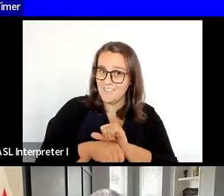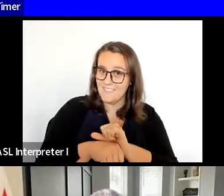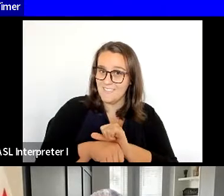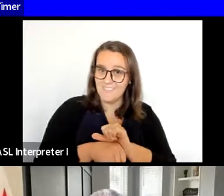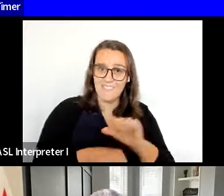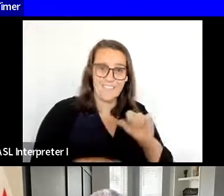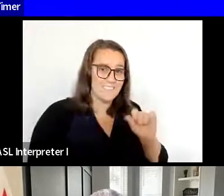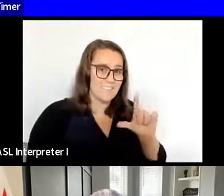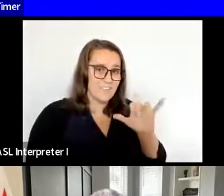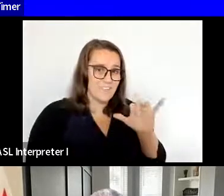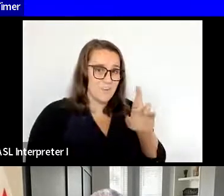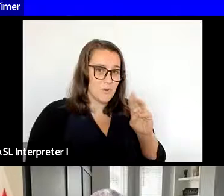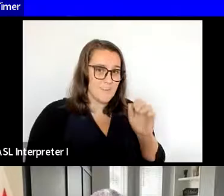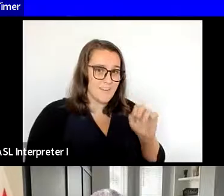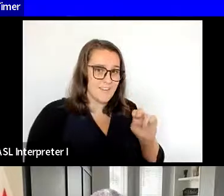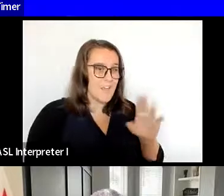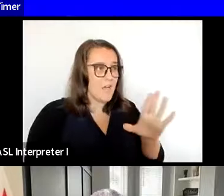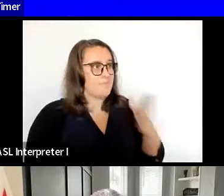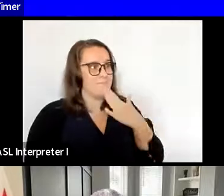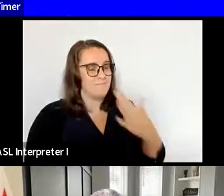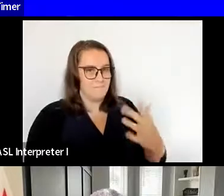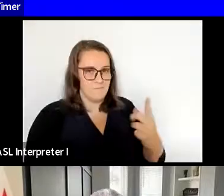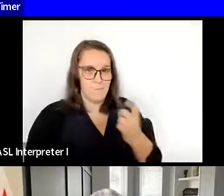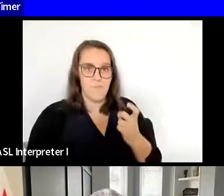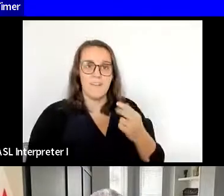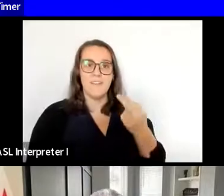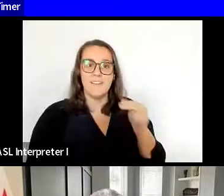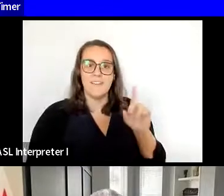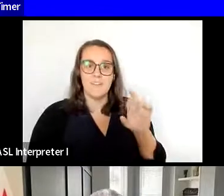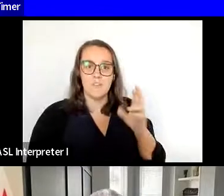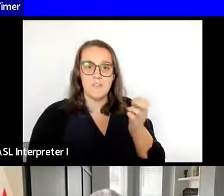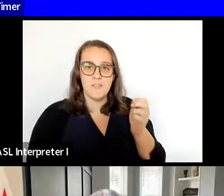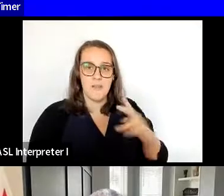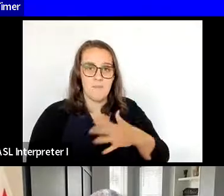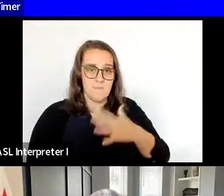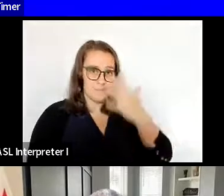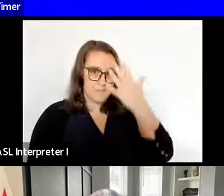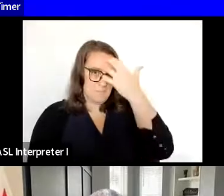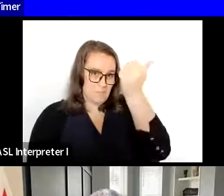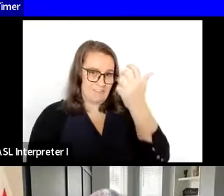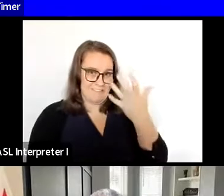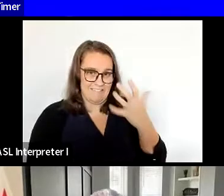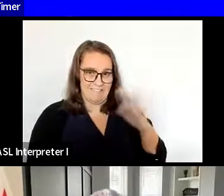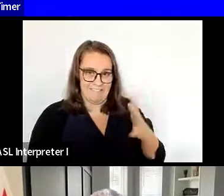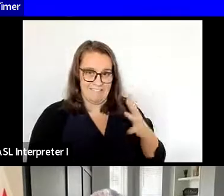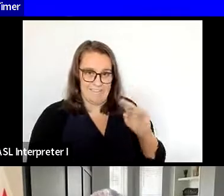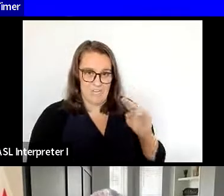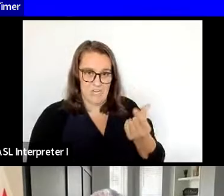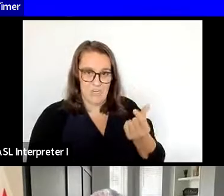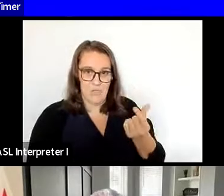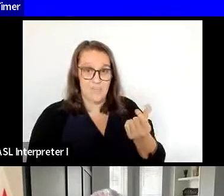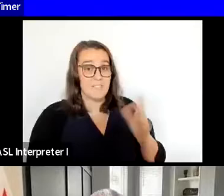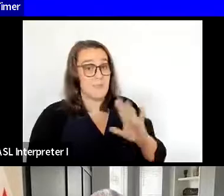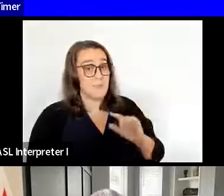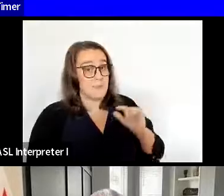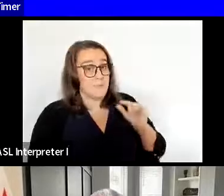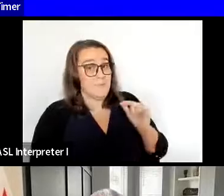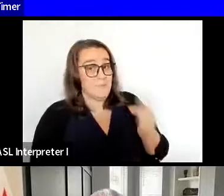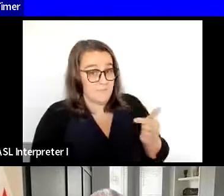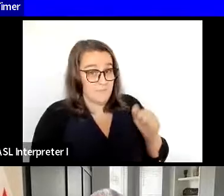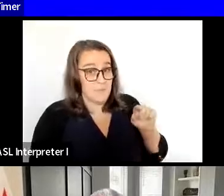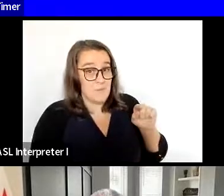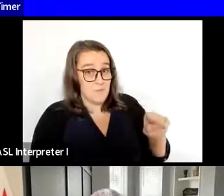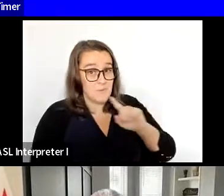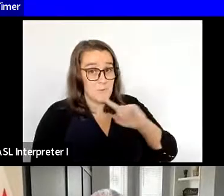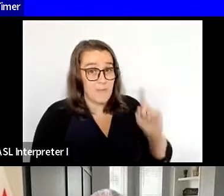So Councilmember Henderson, that's a great question. My memory is not so good, so I'm going to give you the opportunity to answer that because